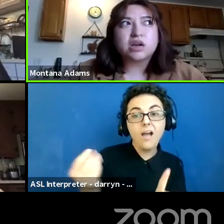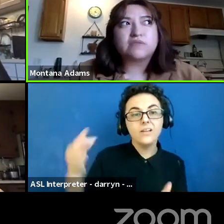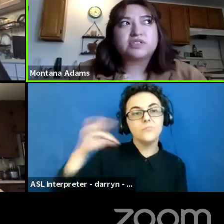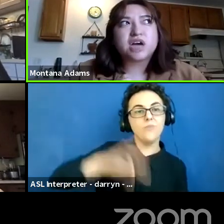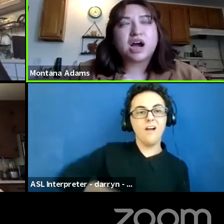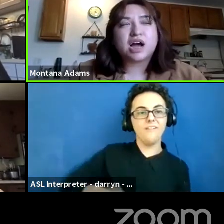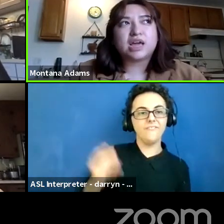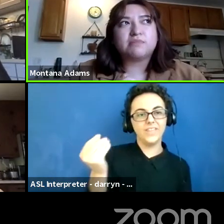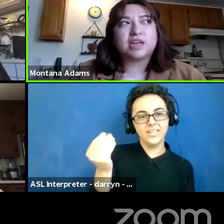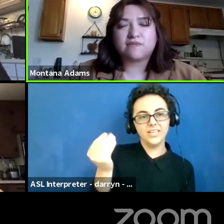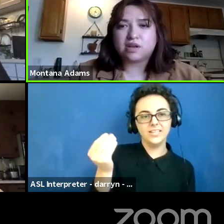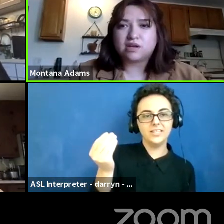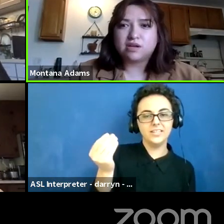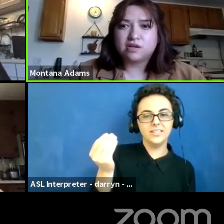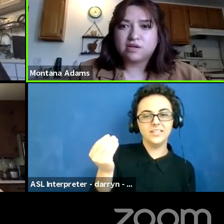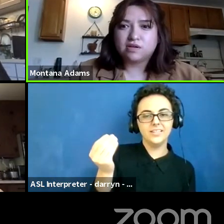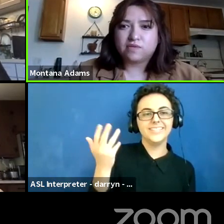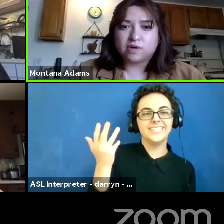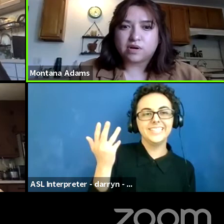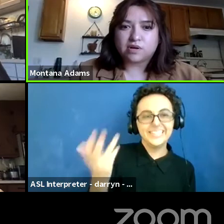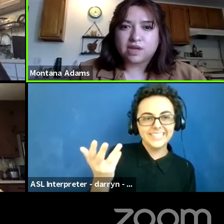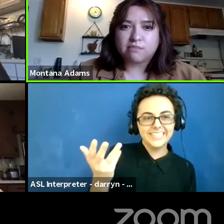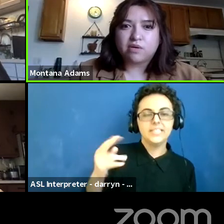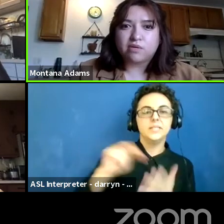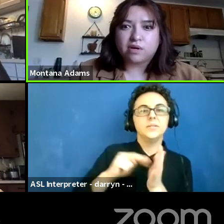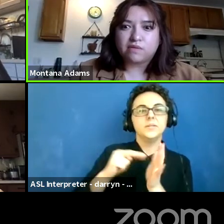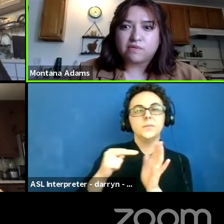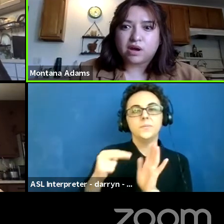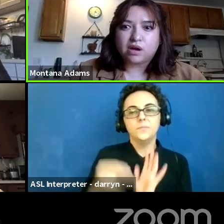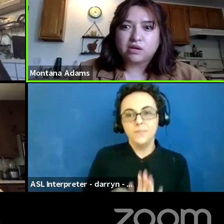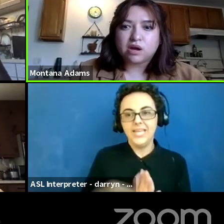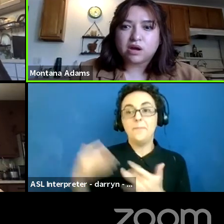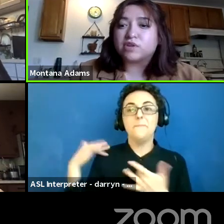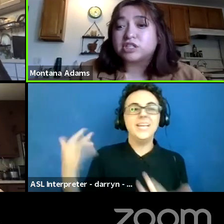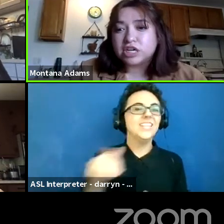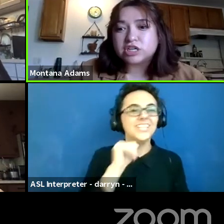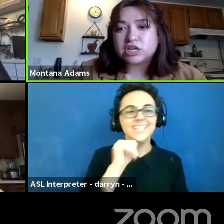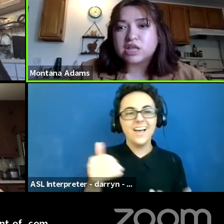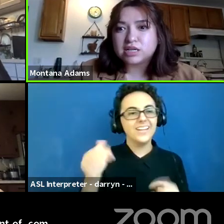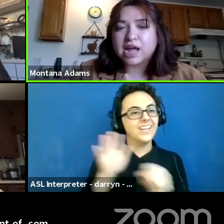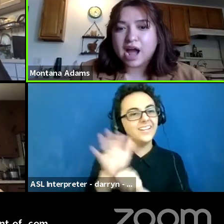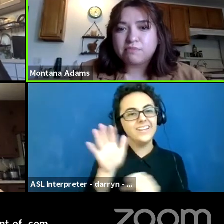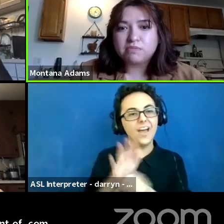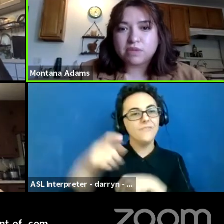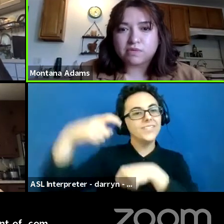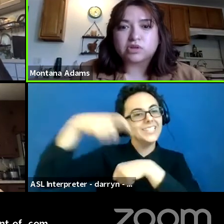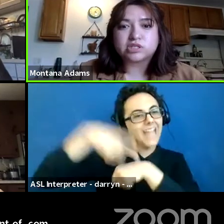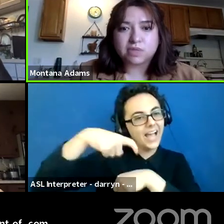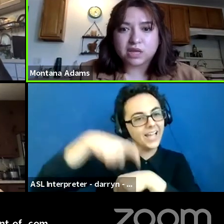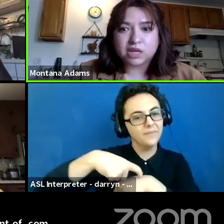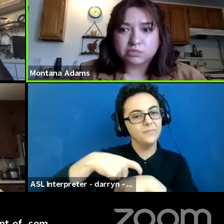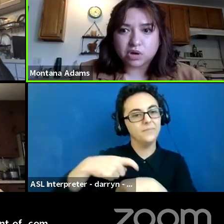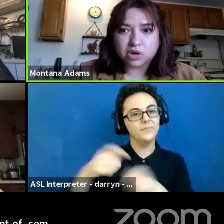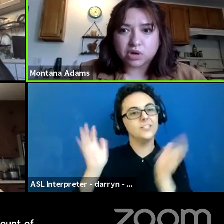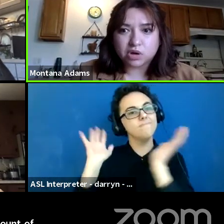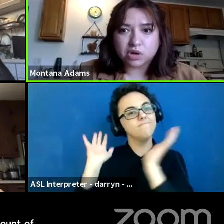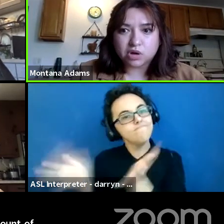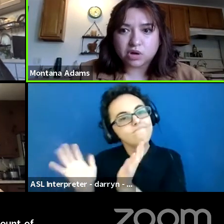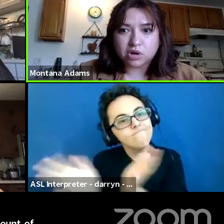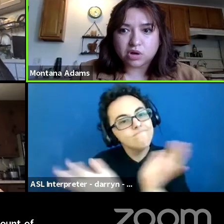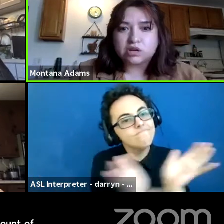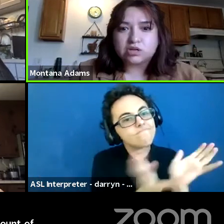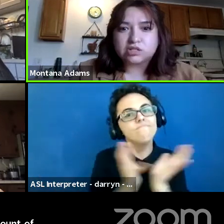there's not enough time given for the amount of conversation that needs to happen before something is put